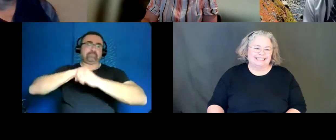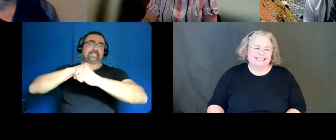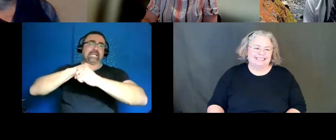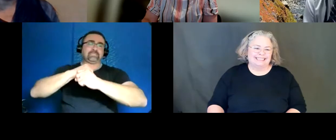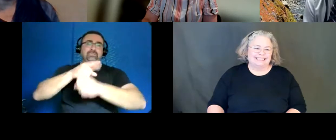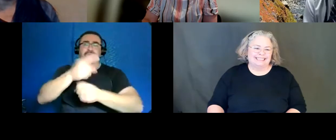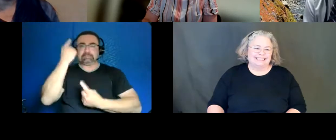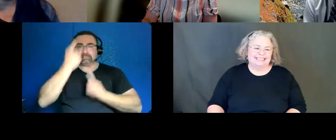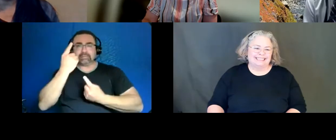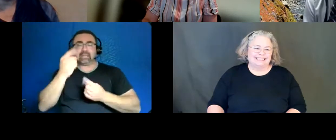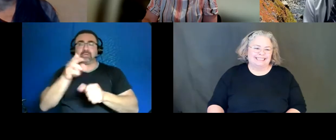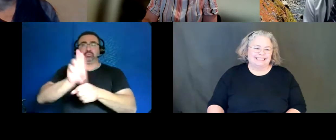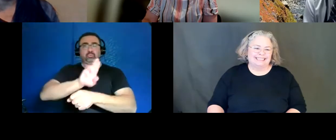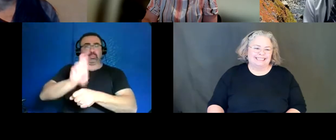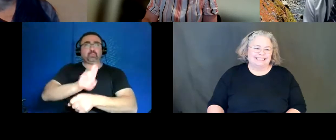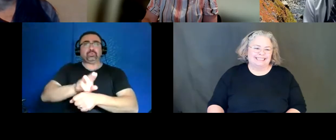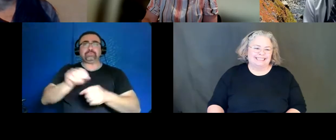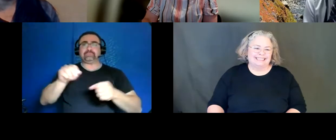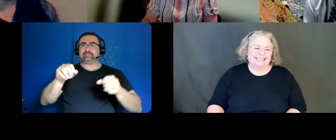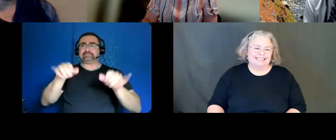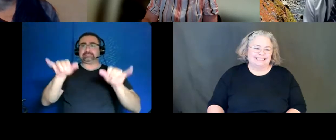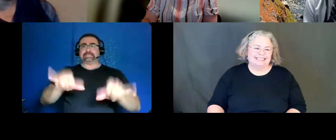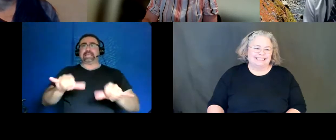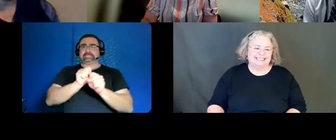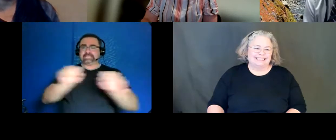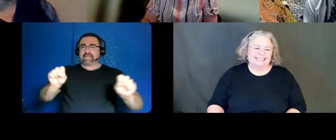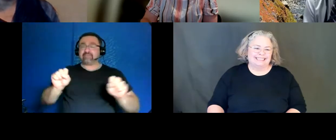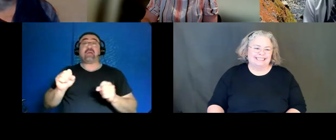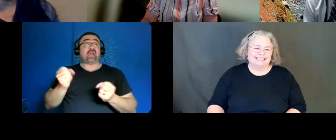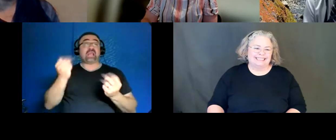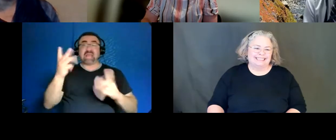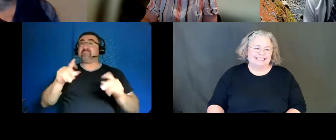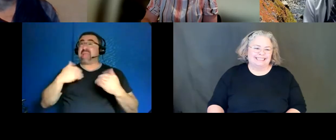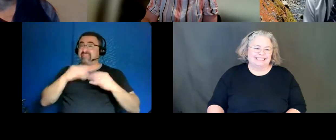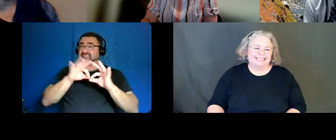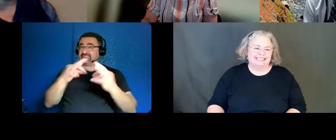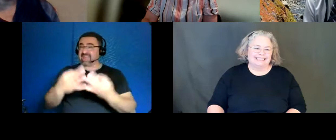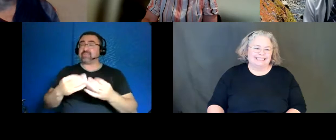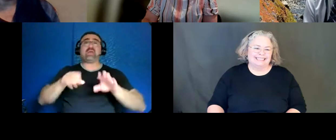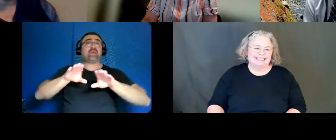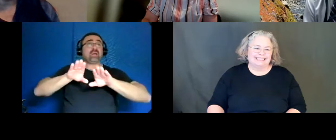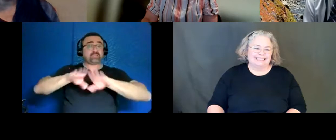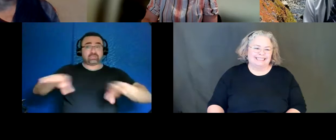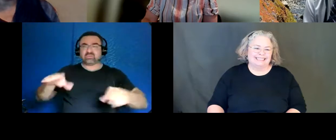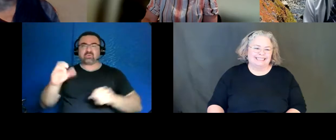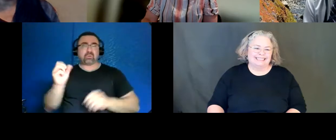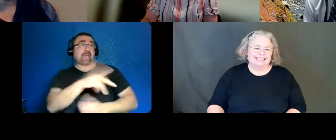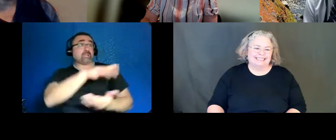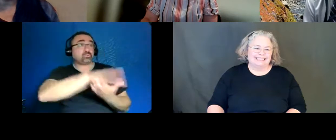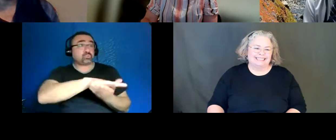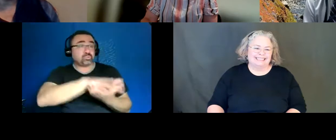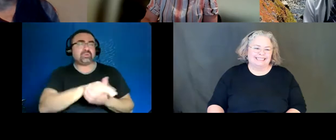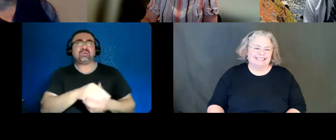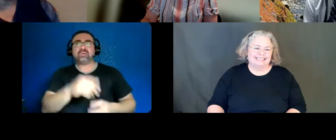hopefully utilize as they're trying to stay safe. And, you know, a lot of folks have families and children are going back to school. So can